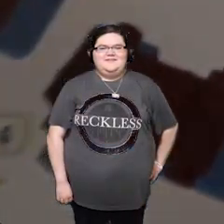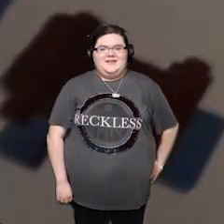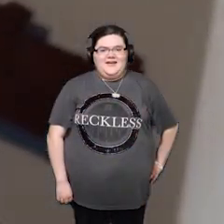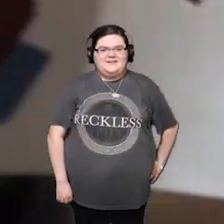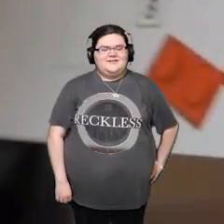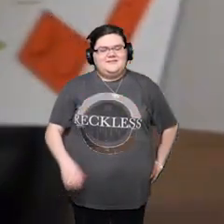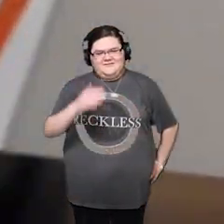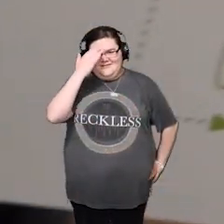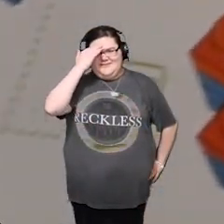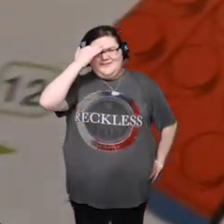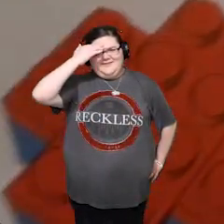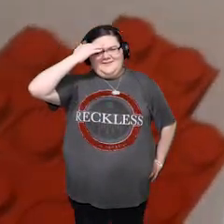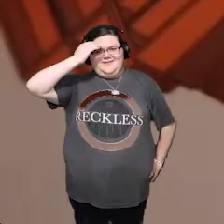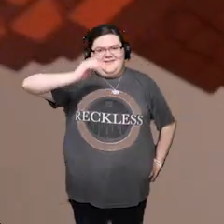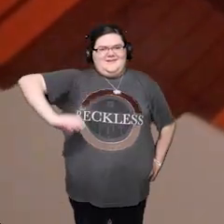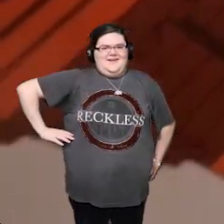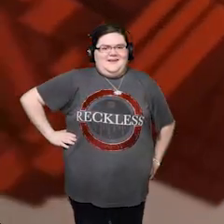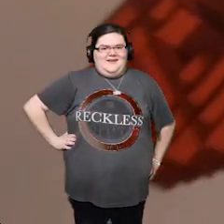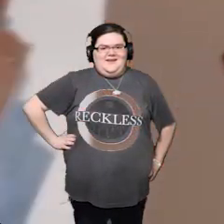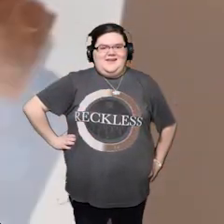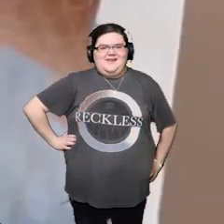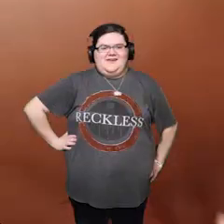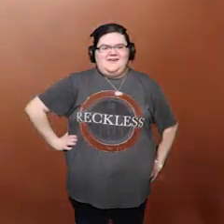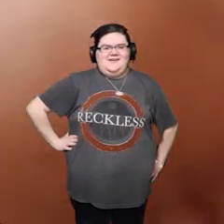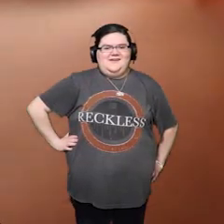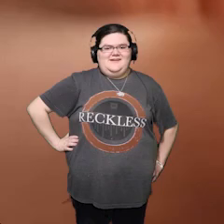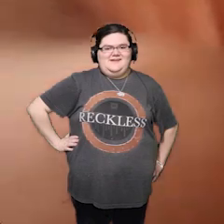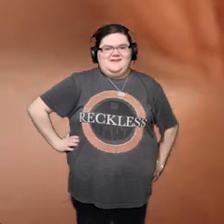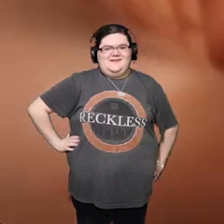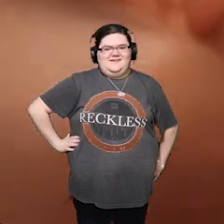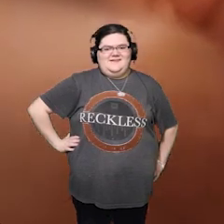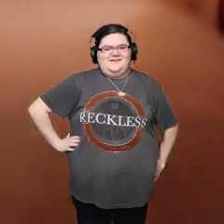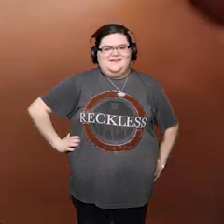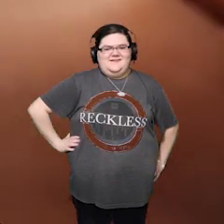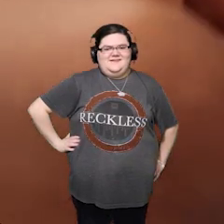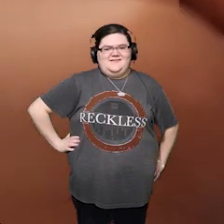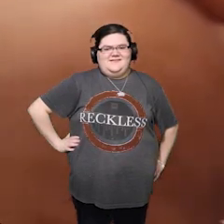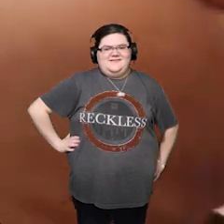of this, then this, and then you get that.